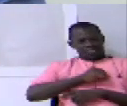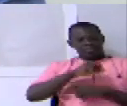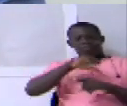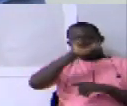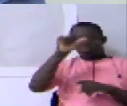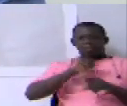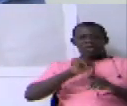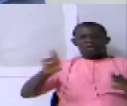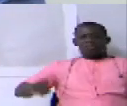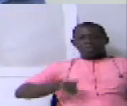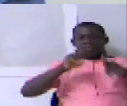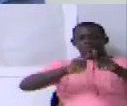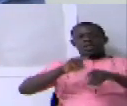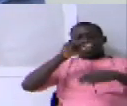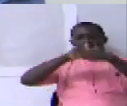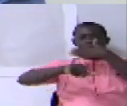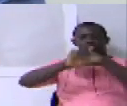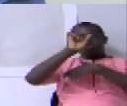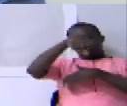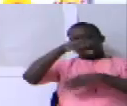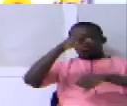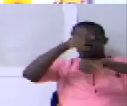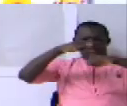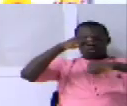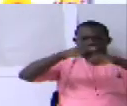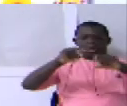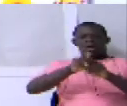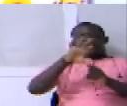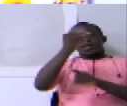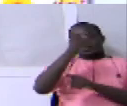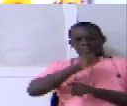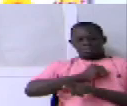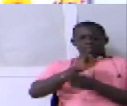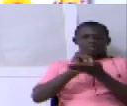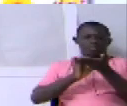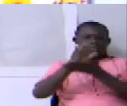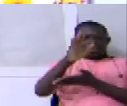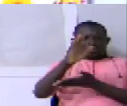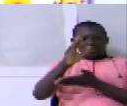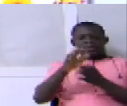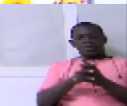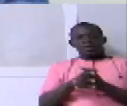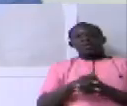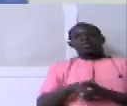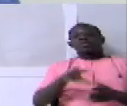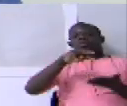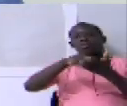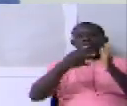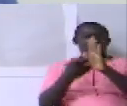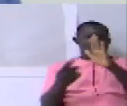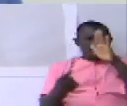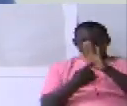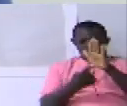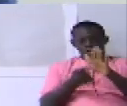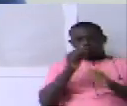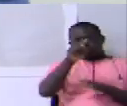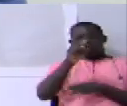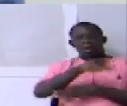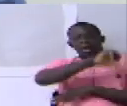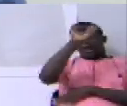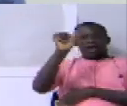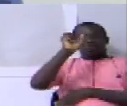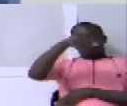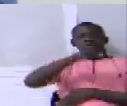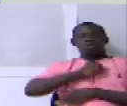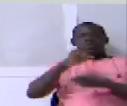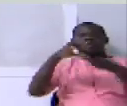tortures? Ando adama beta wo butero tole. I ordered him. Ndele nga kango diala ngabulala. So essentially you and your team